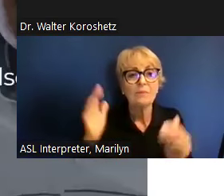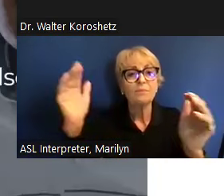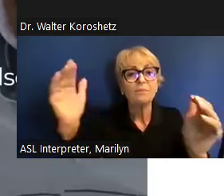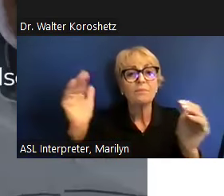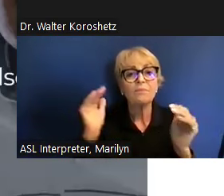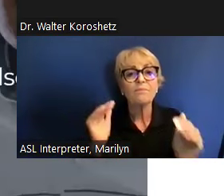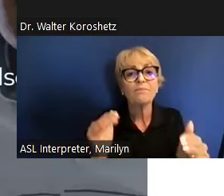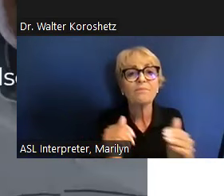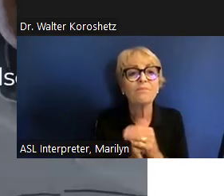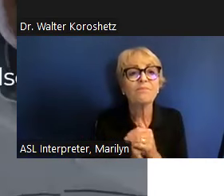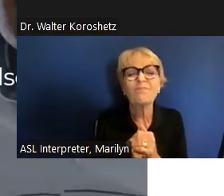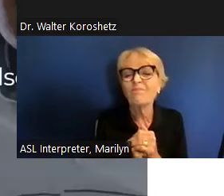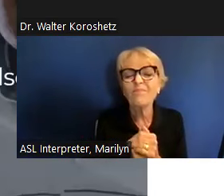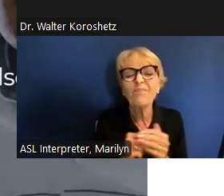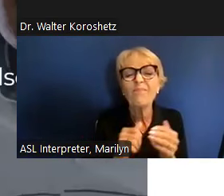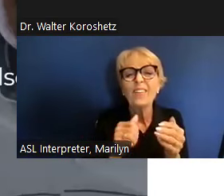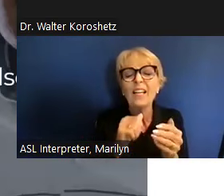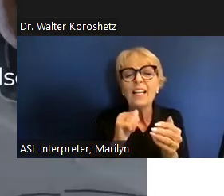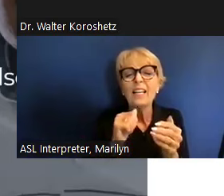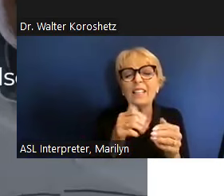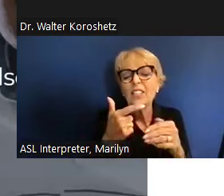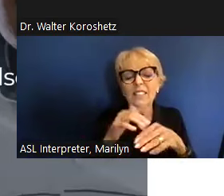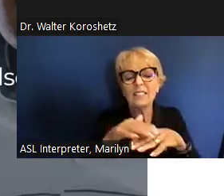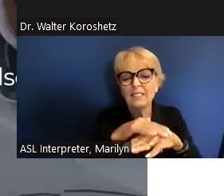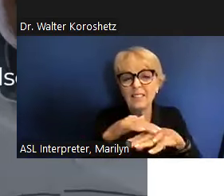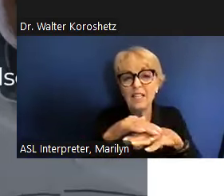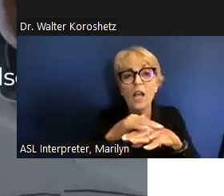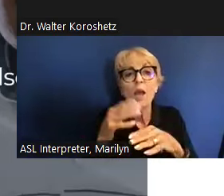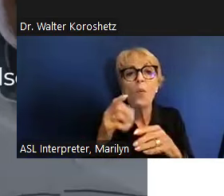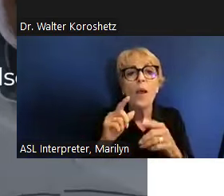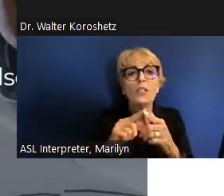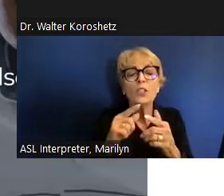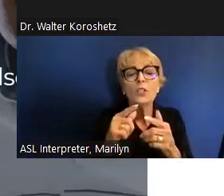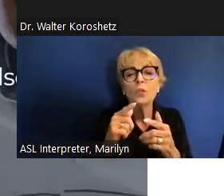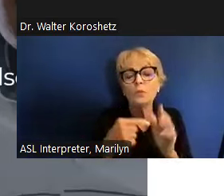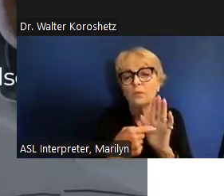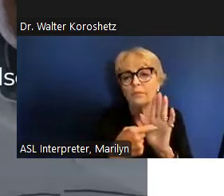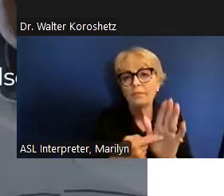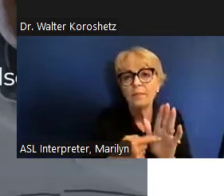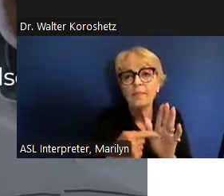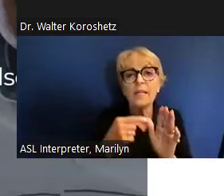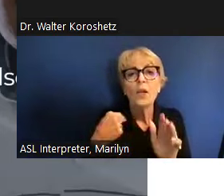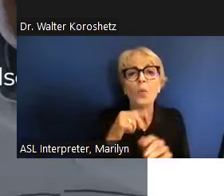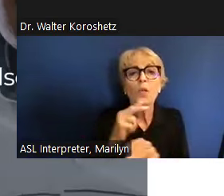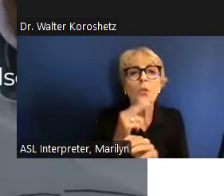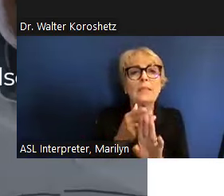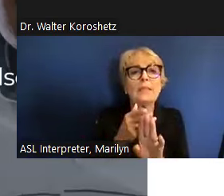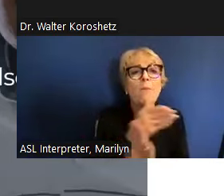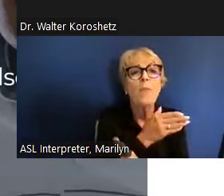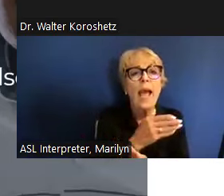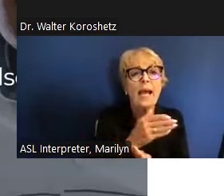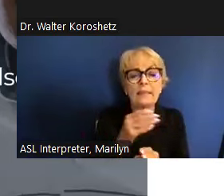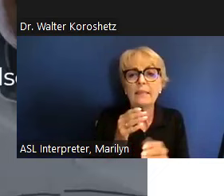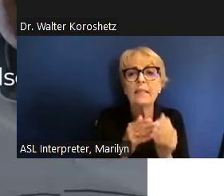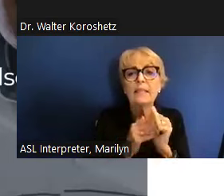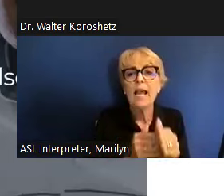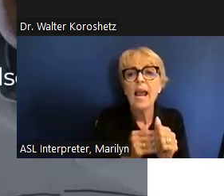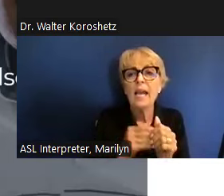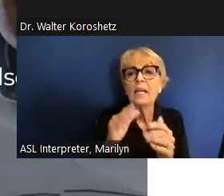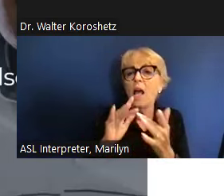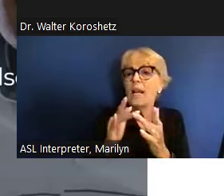I'm not going to talk too much about this slide. I just want to bring to your attention, we also use the PASC guide. This is a resource, an online resource